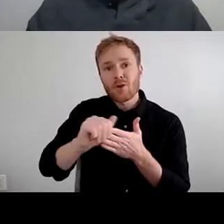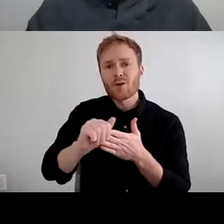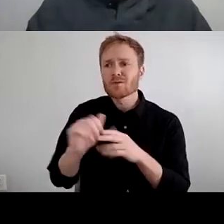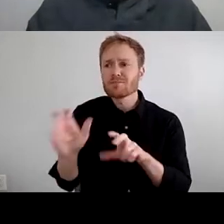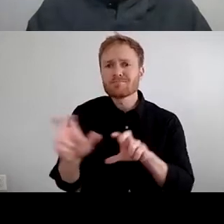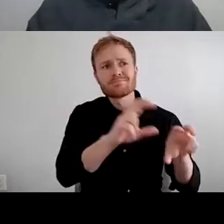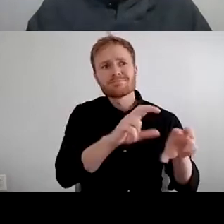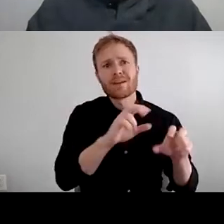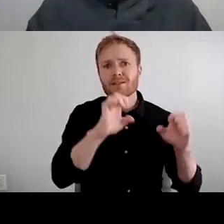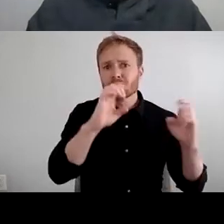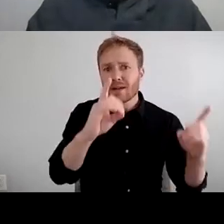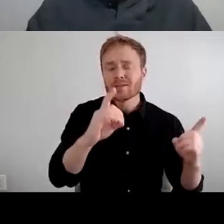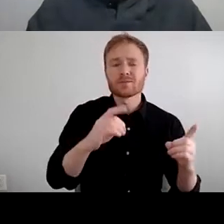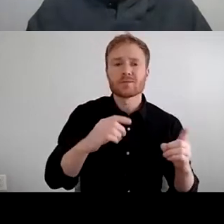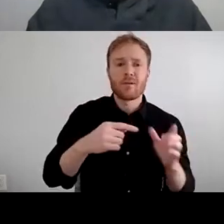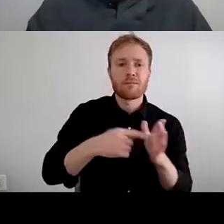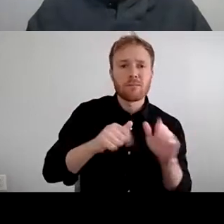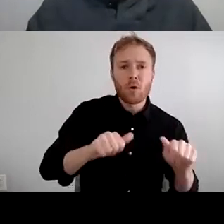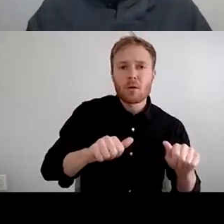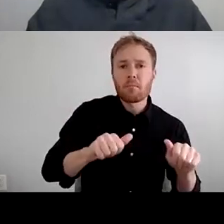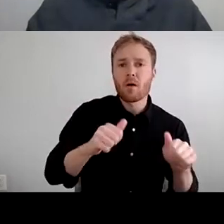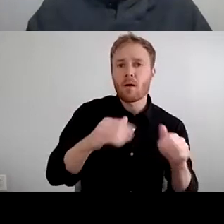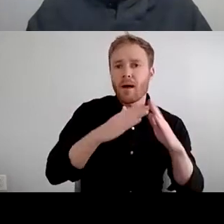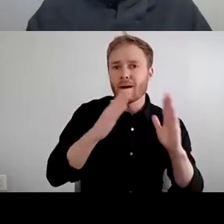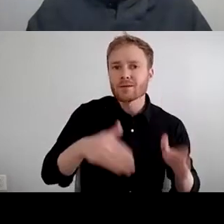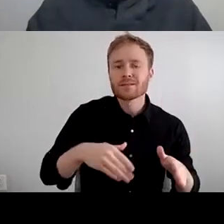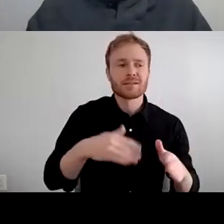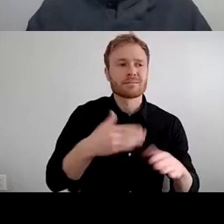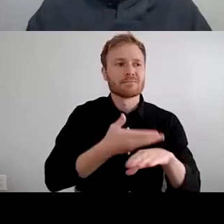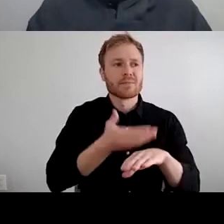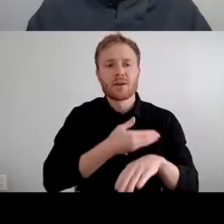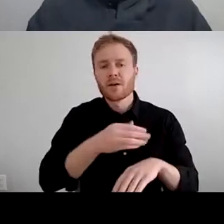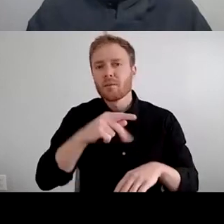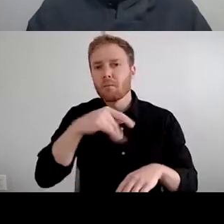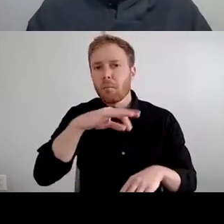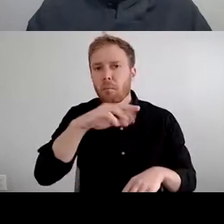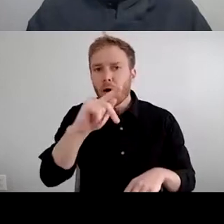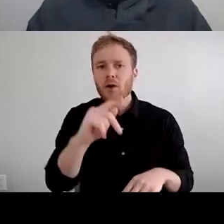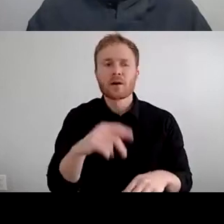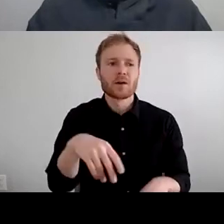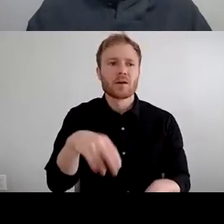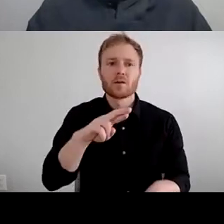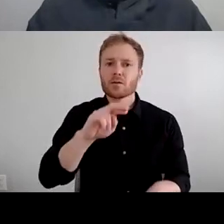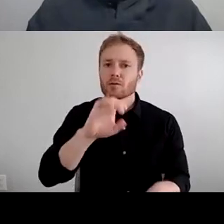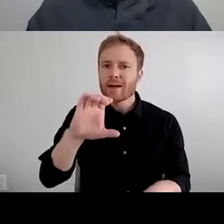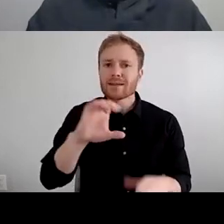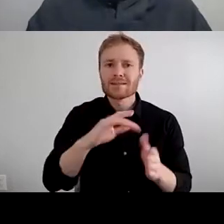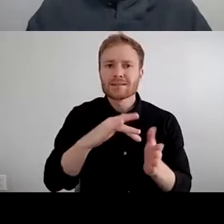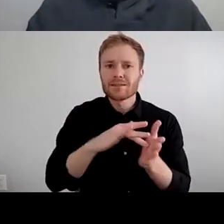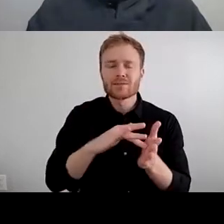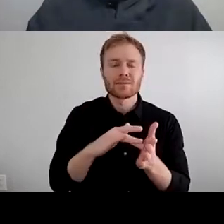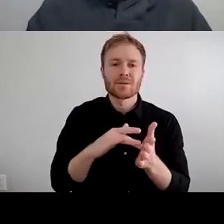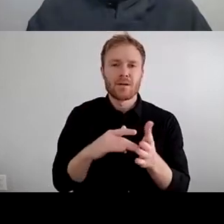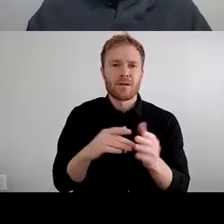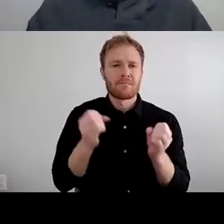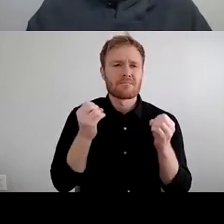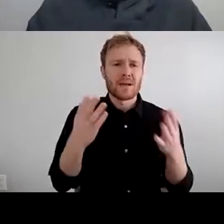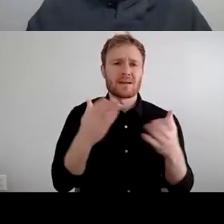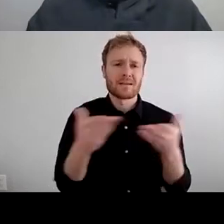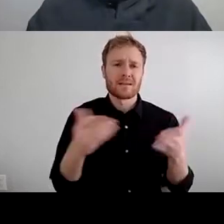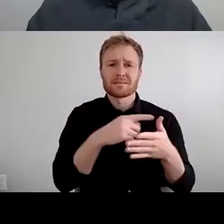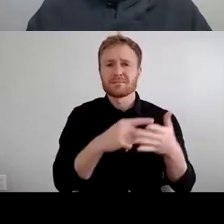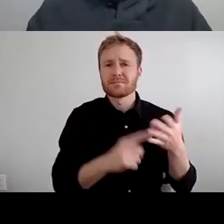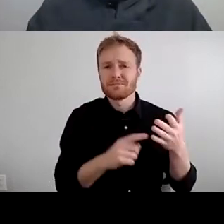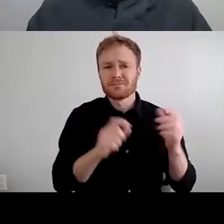help, like rebuilding our rec centers, redoing our parks. You could do anything with that $3 million other than relocating a bunch of police